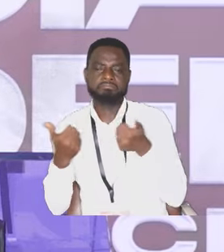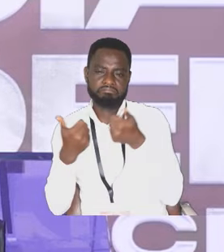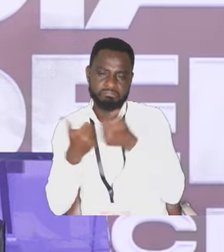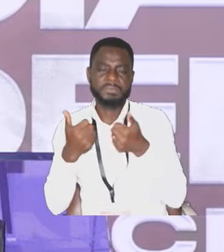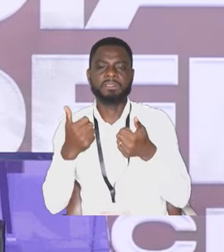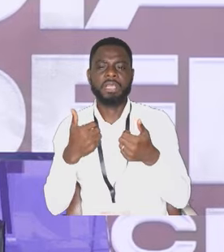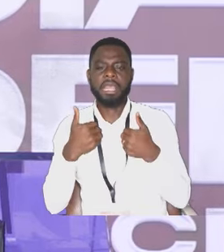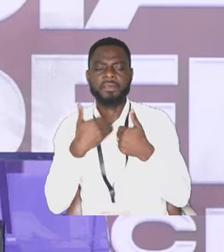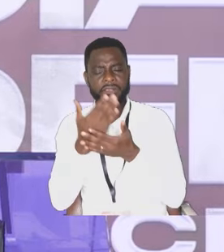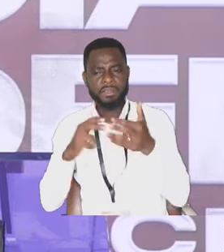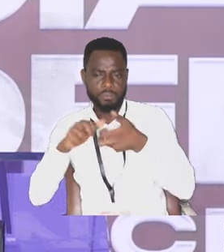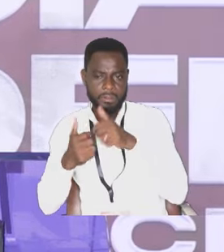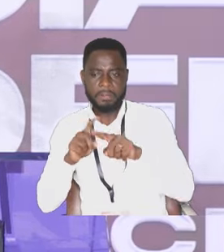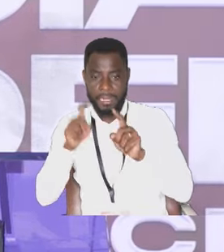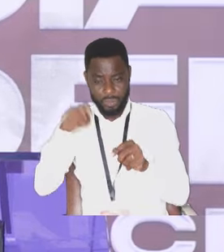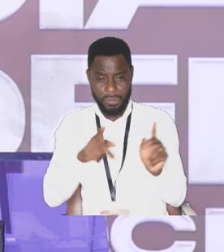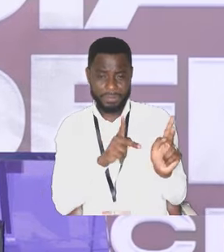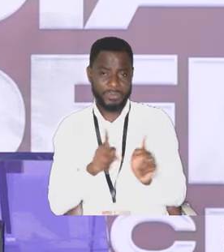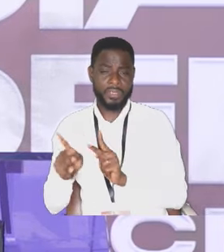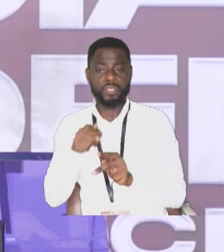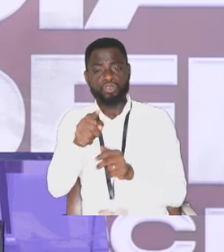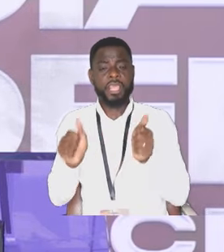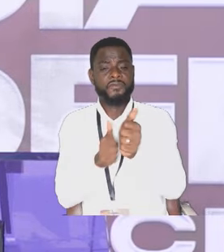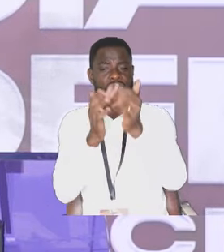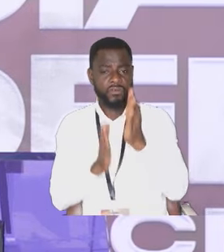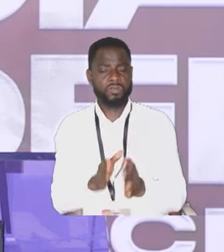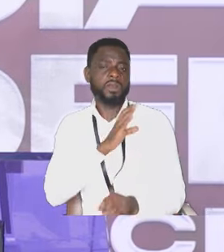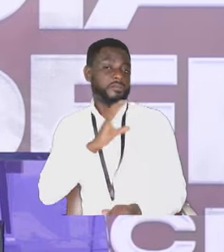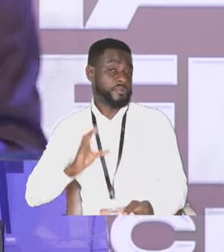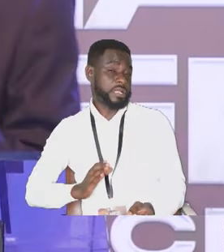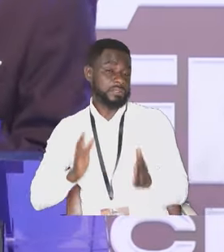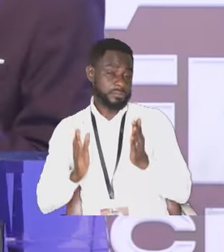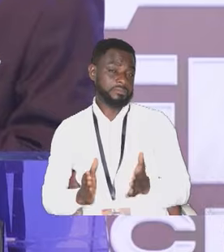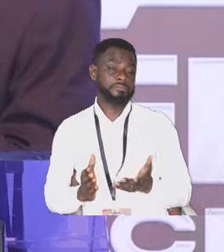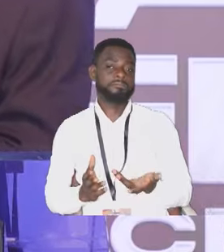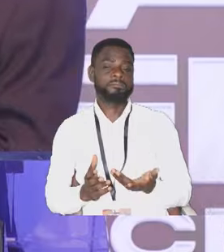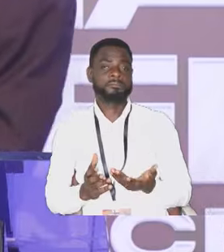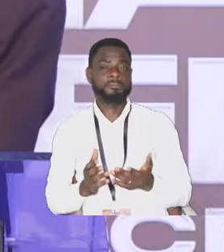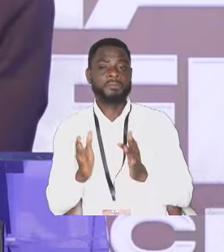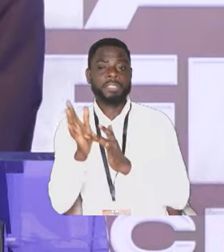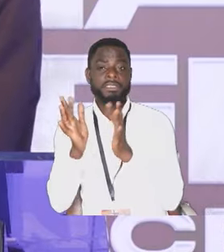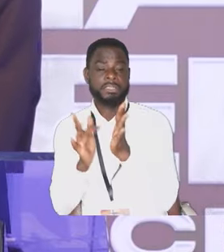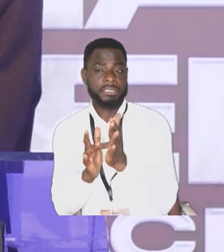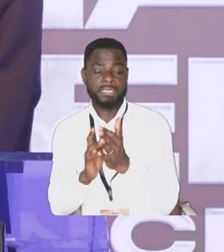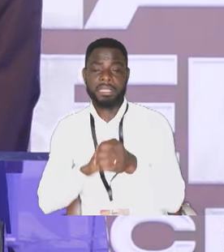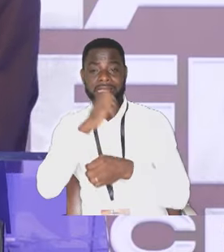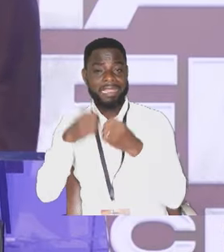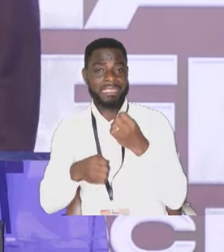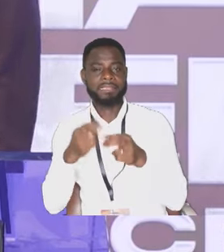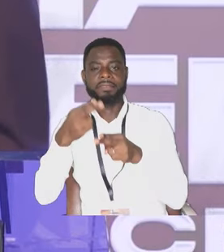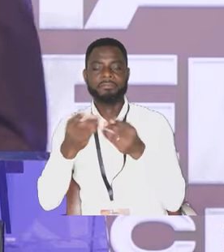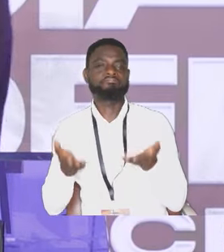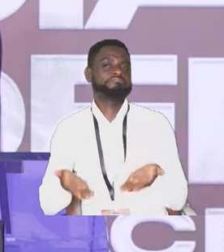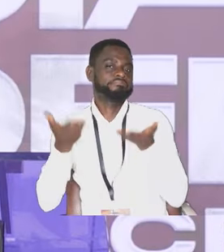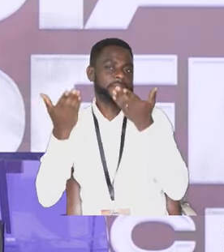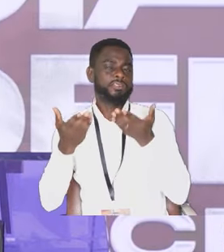But be prepared. You are a follower of Christ. Jesus did. But at the end of the day, his name was exalted. So you may